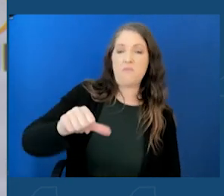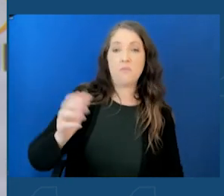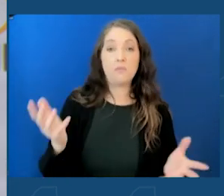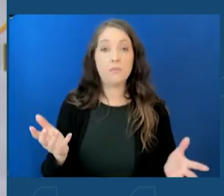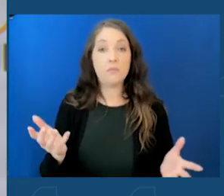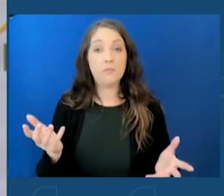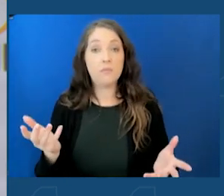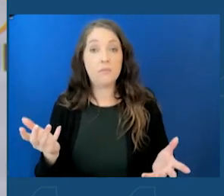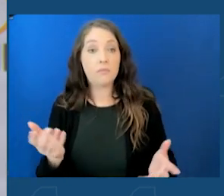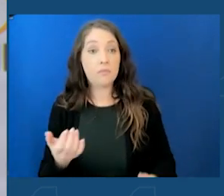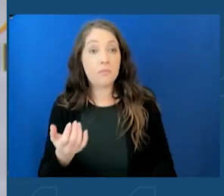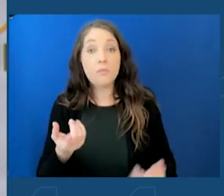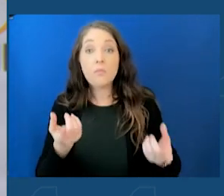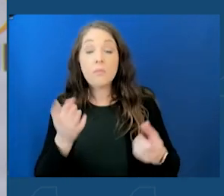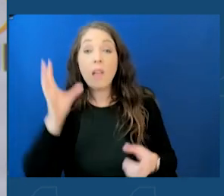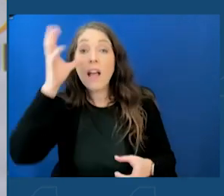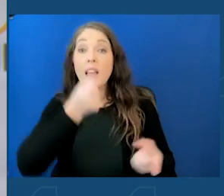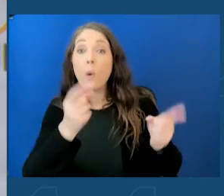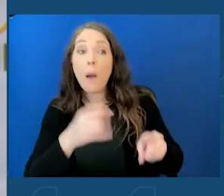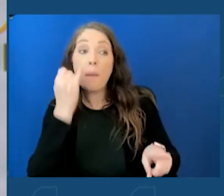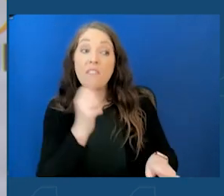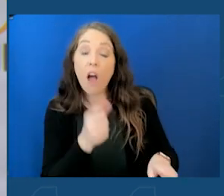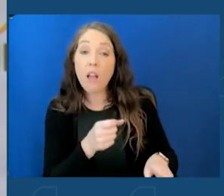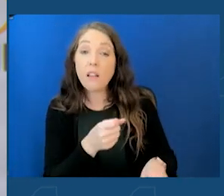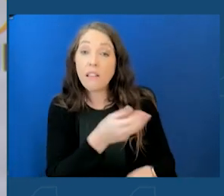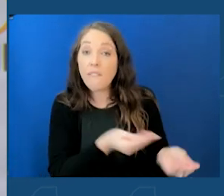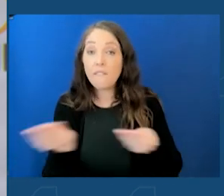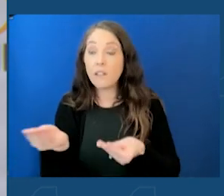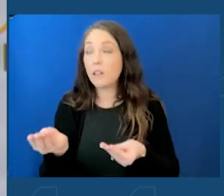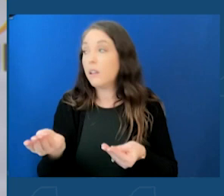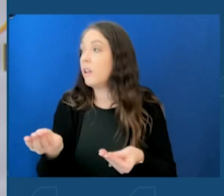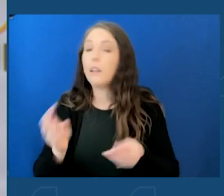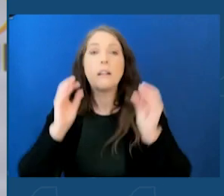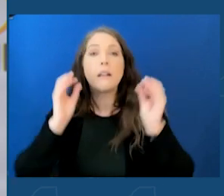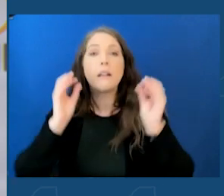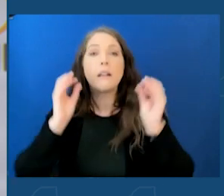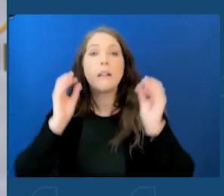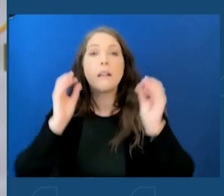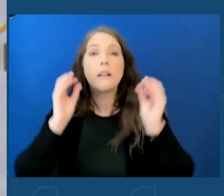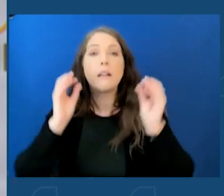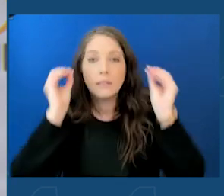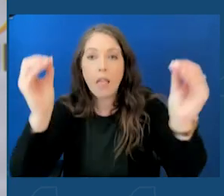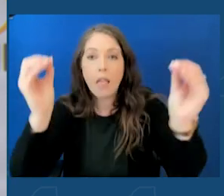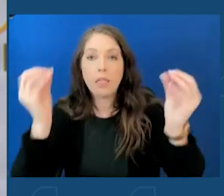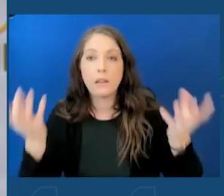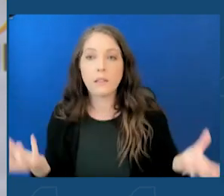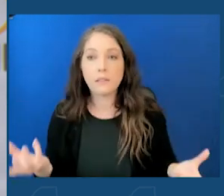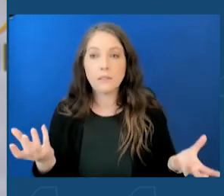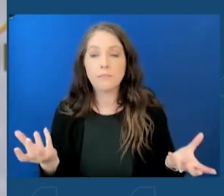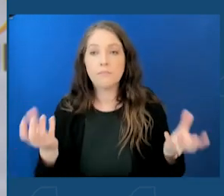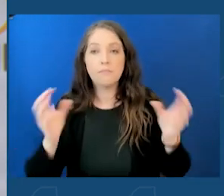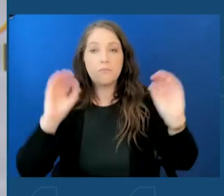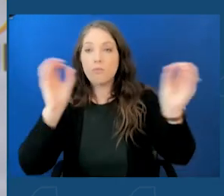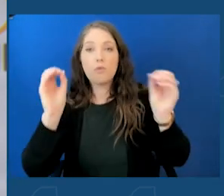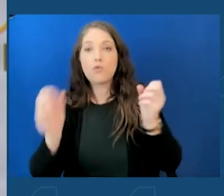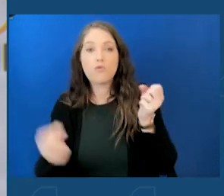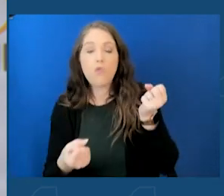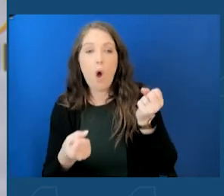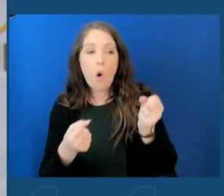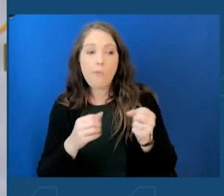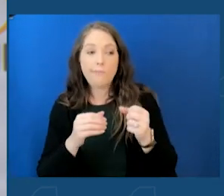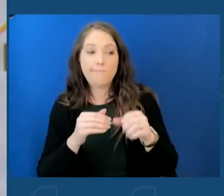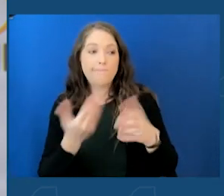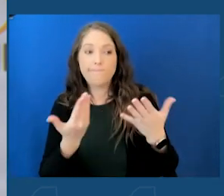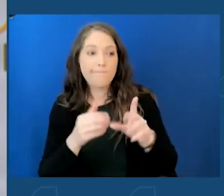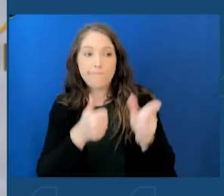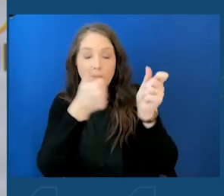when they don't do it? Nothing. Nothing. There's no enforcement mechanism. So it's like a